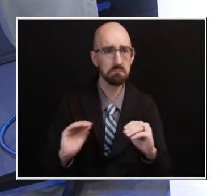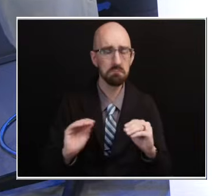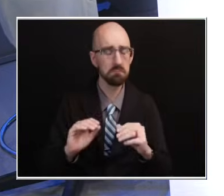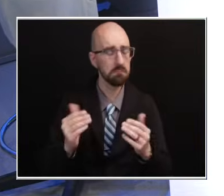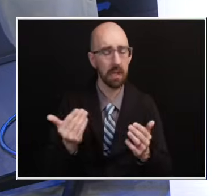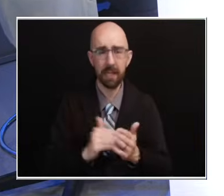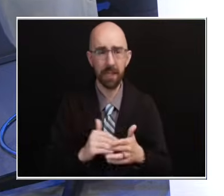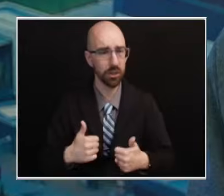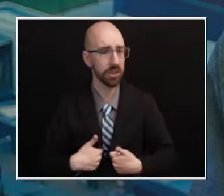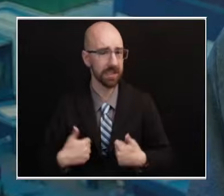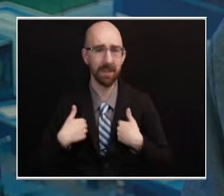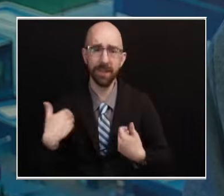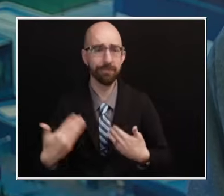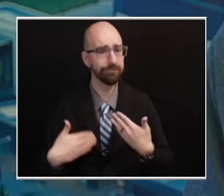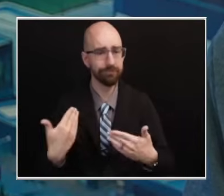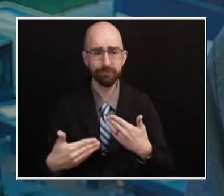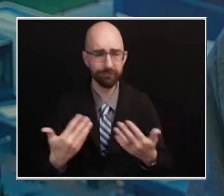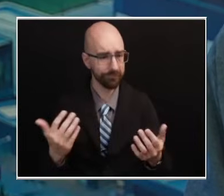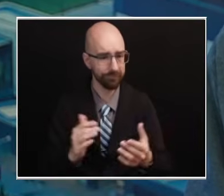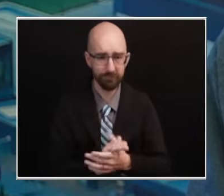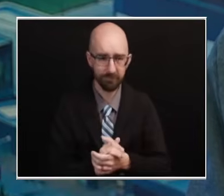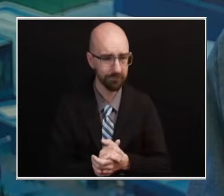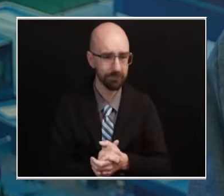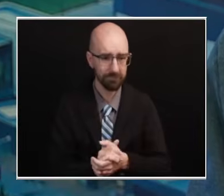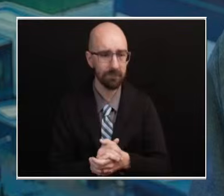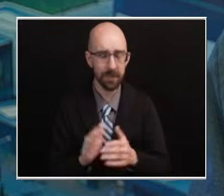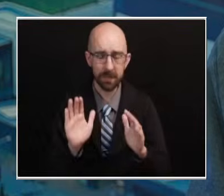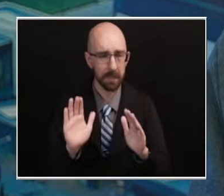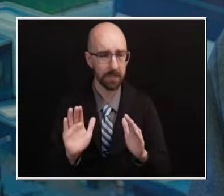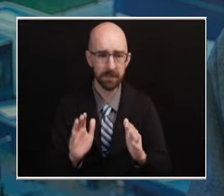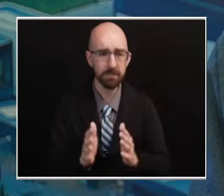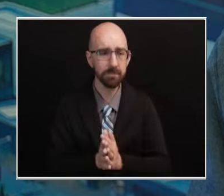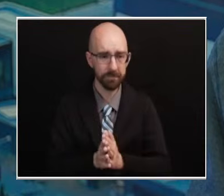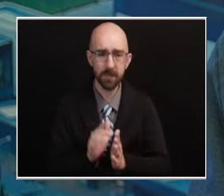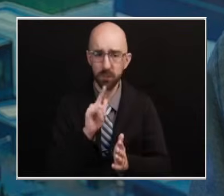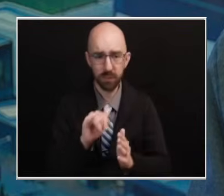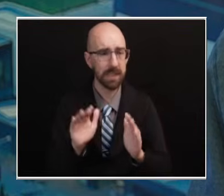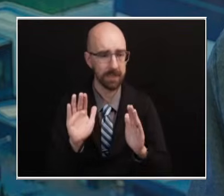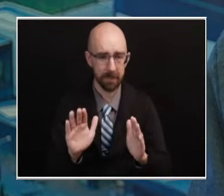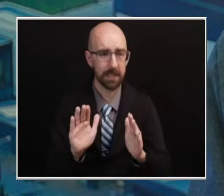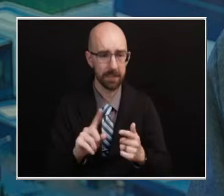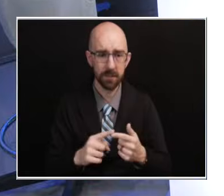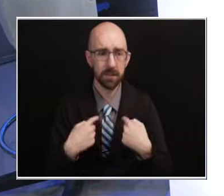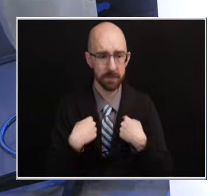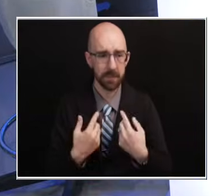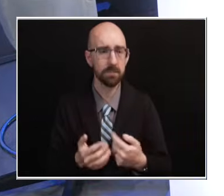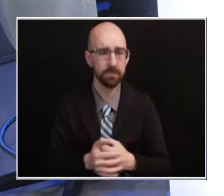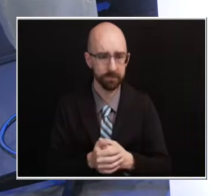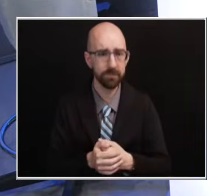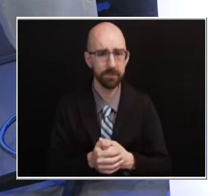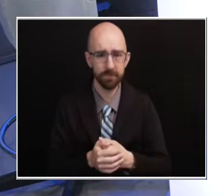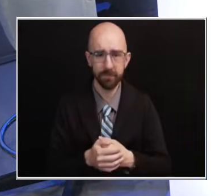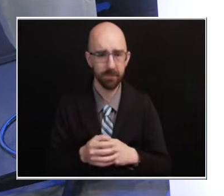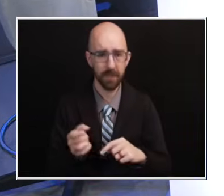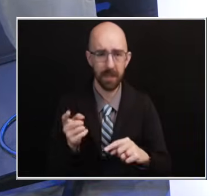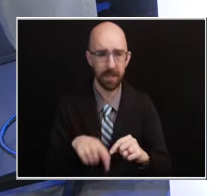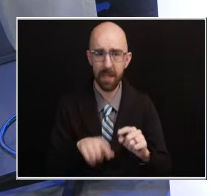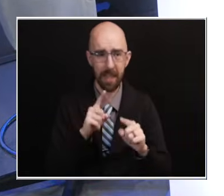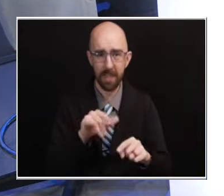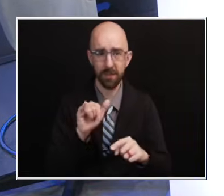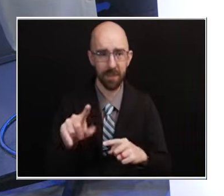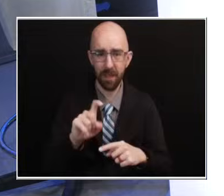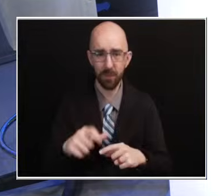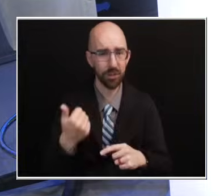Living life and- Yeah, it's amazing. It really is amazing to me. We can't answer that question any better.